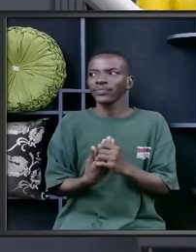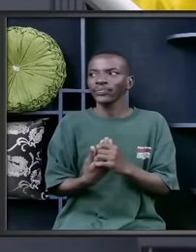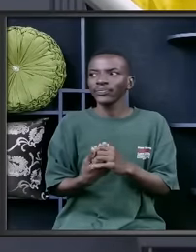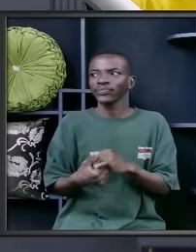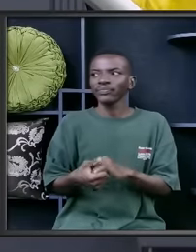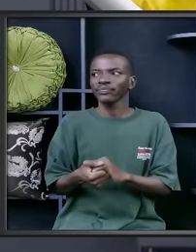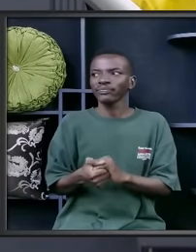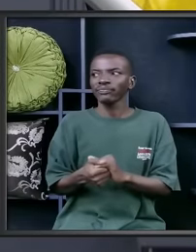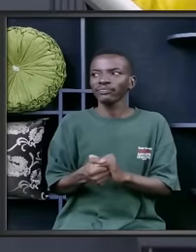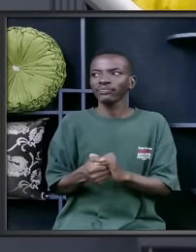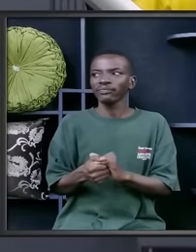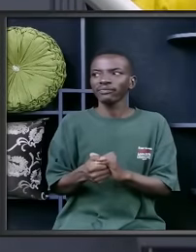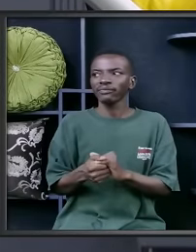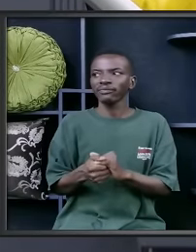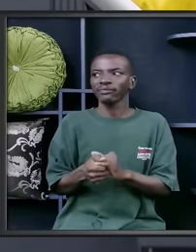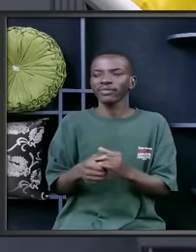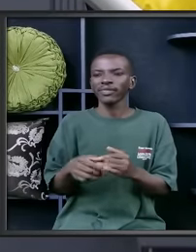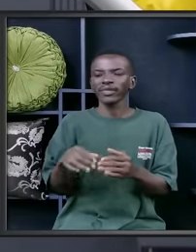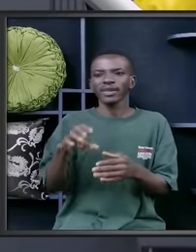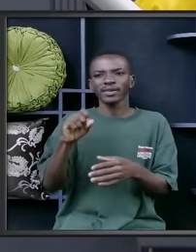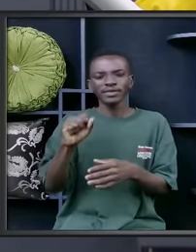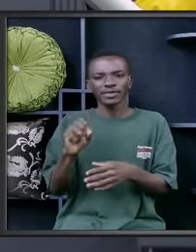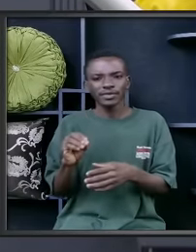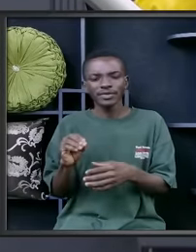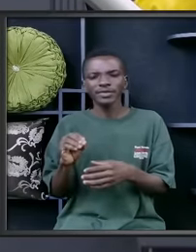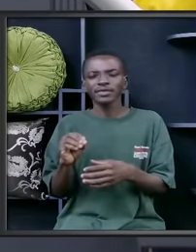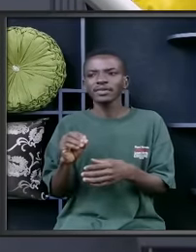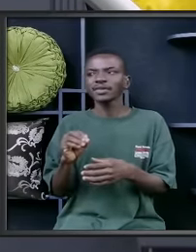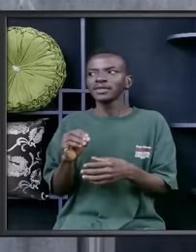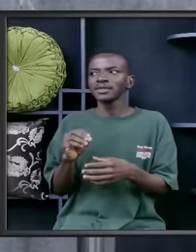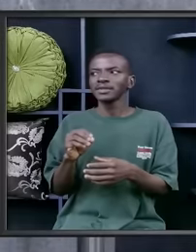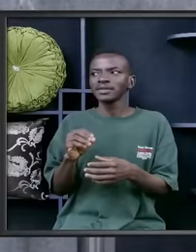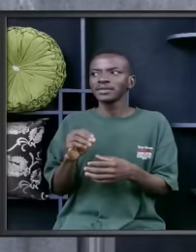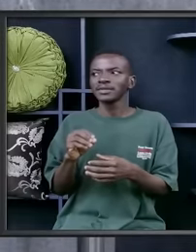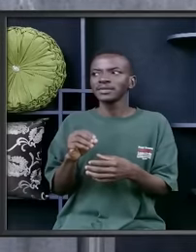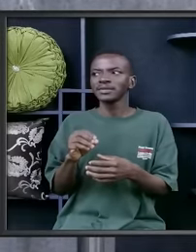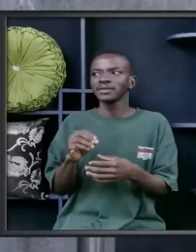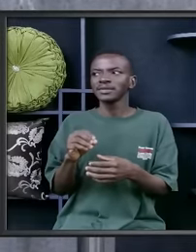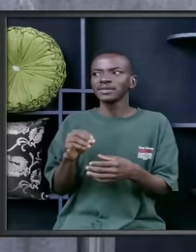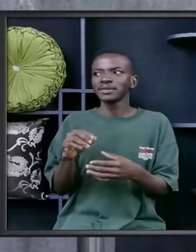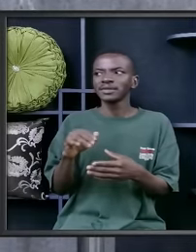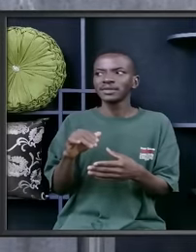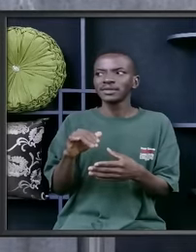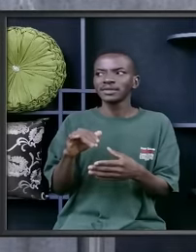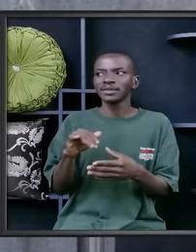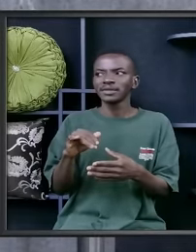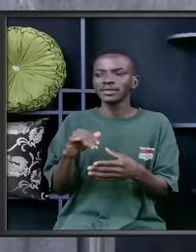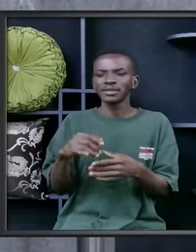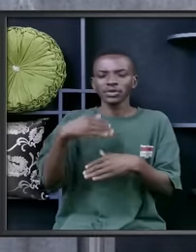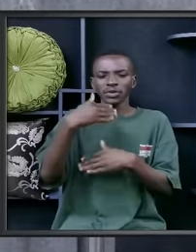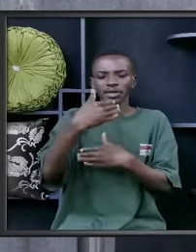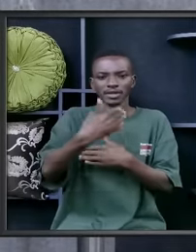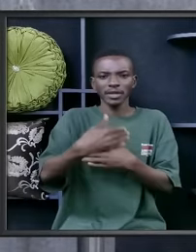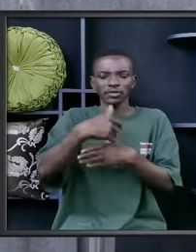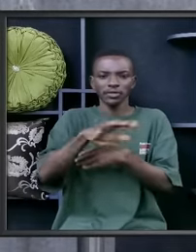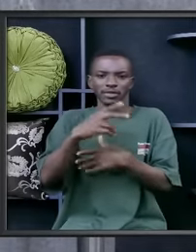then go bring them out. So nay, he come the now like that now. So nay, the following the